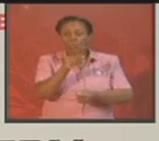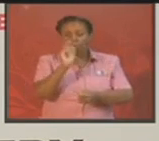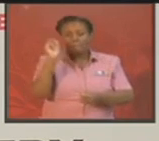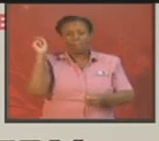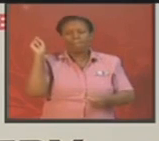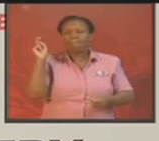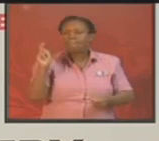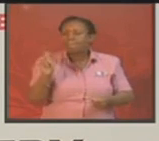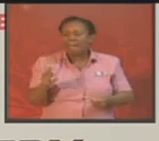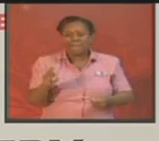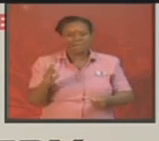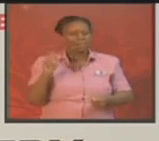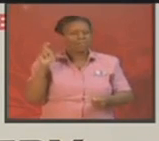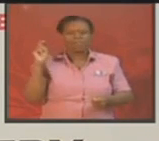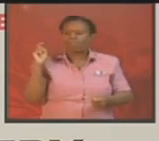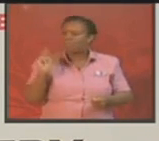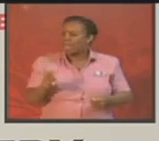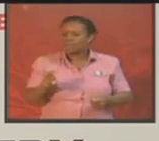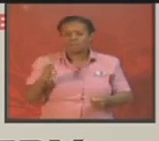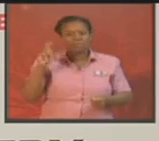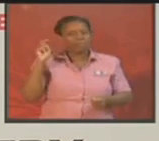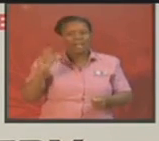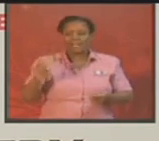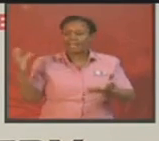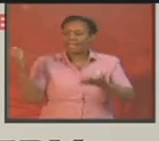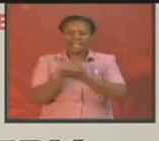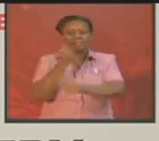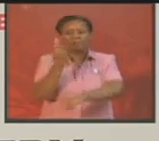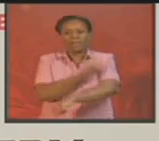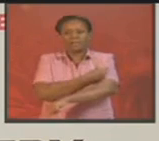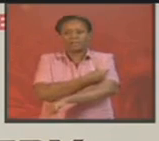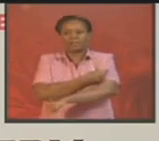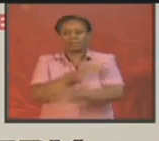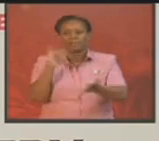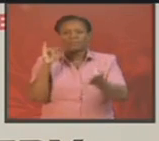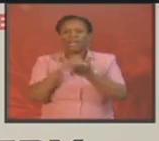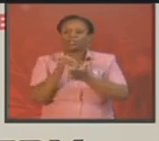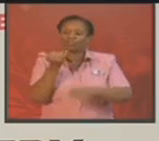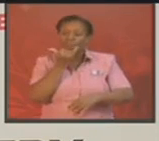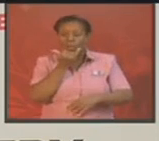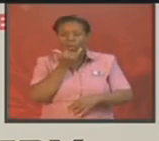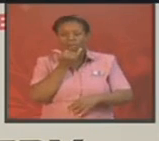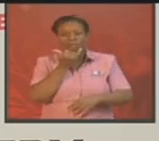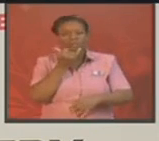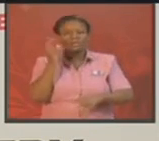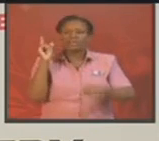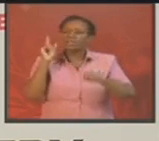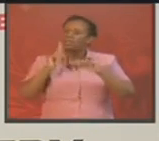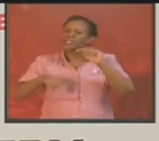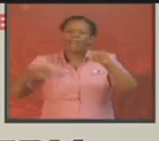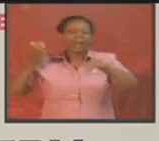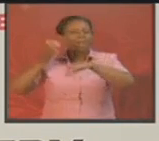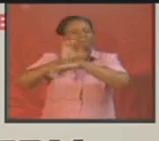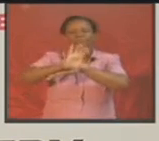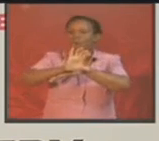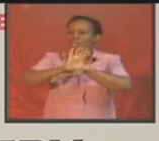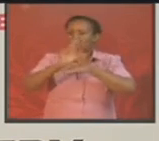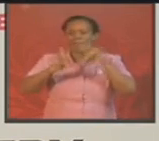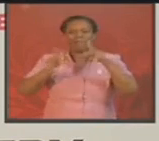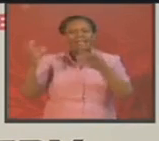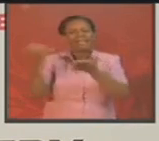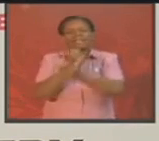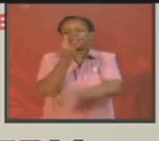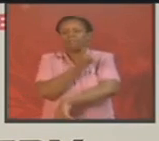it mandatory that persons be vaccinated. Vaccinations, as we have always said on these